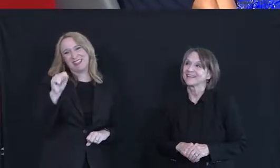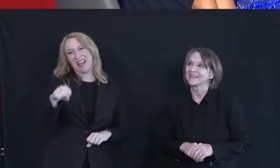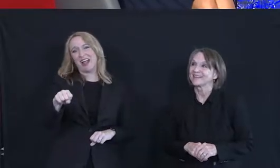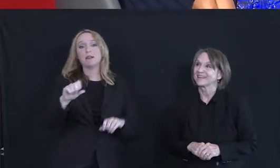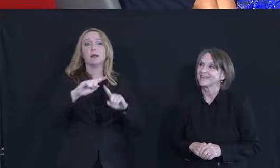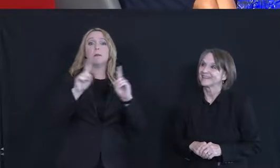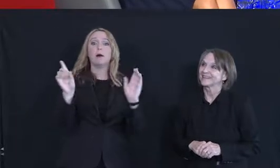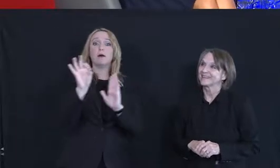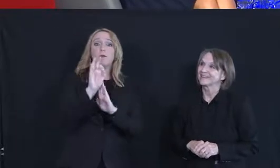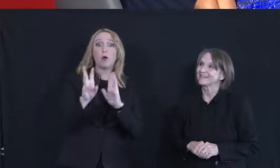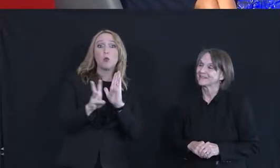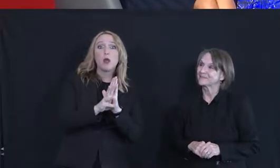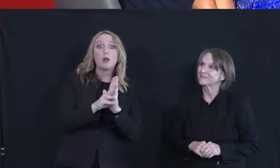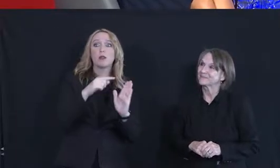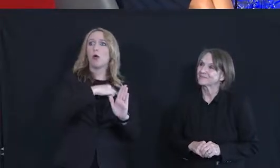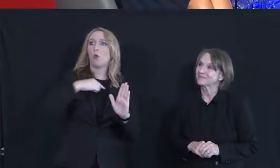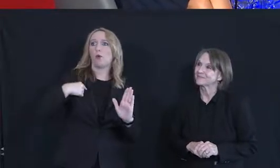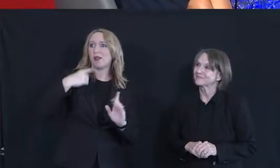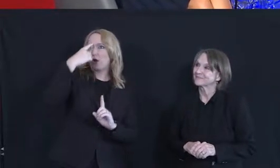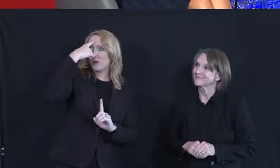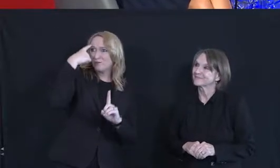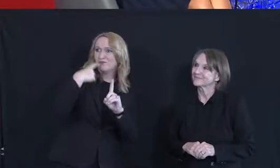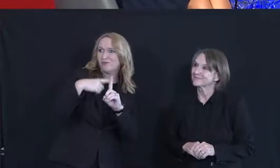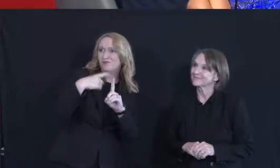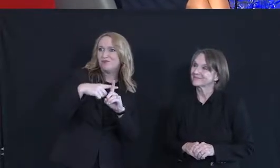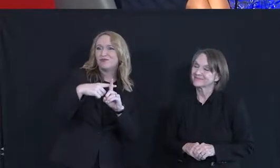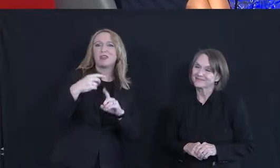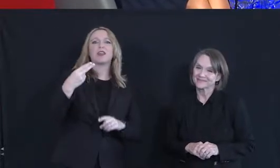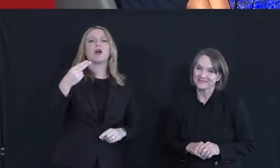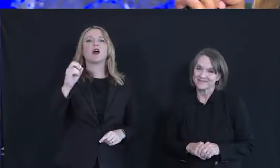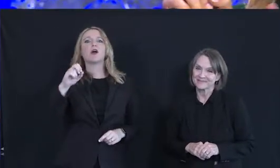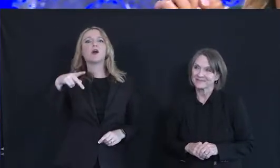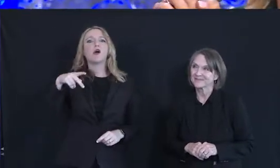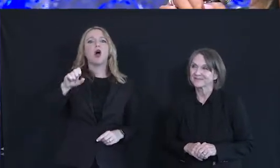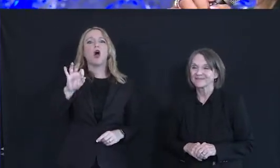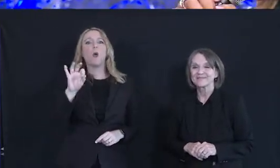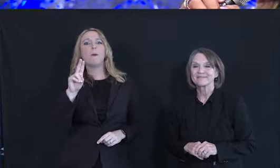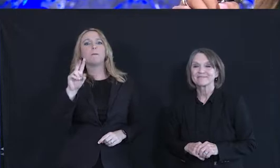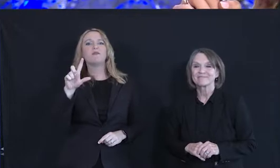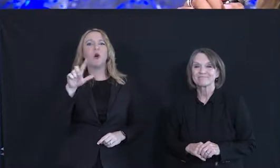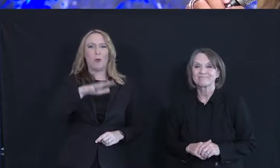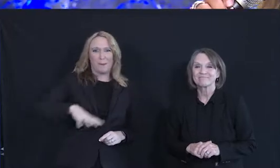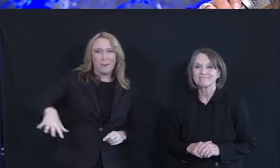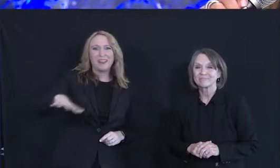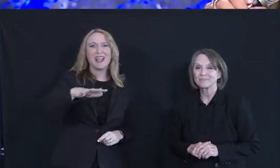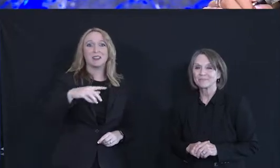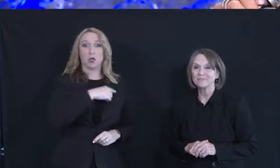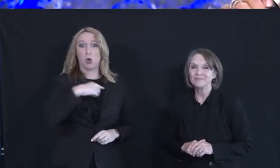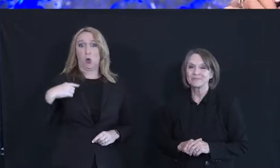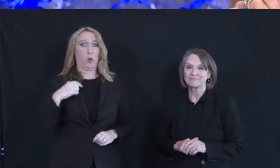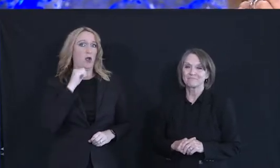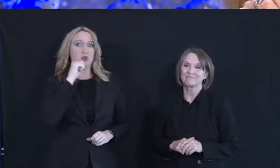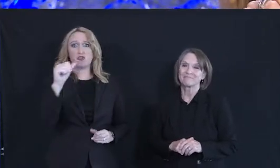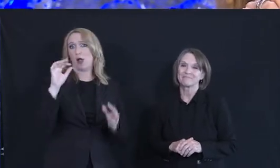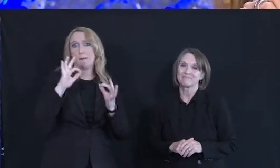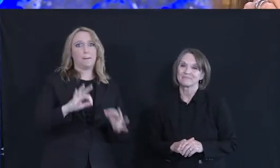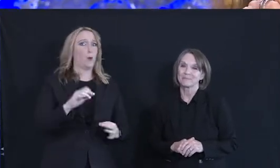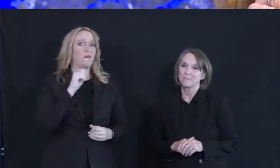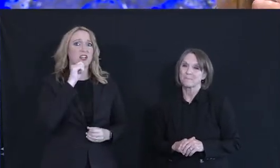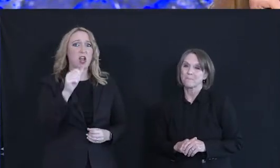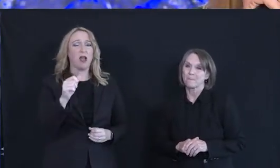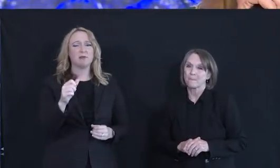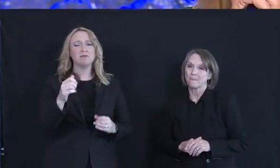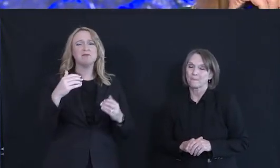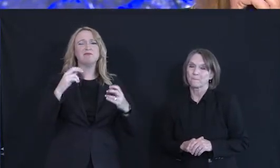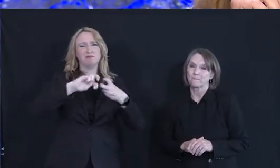is also Fort Worth is a hopeful place people are generally pretty happy about being here we are imperfect we have a lot of blemishes and things we're working on as a